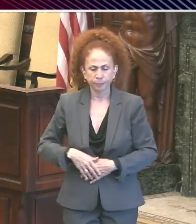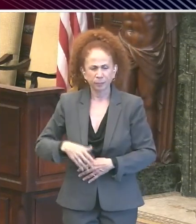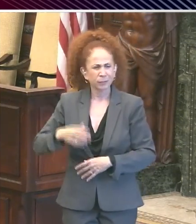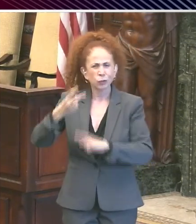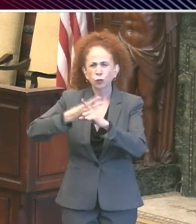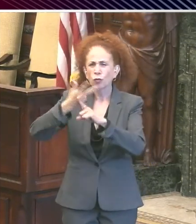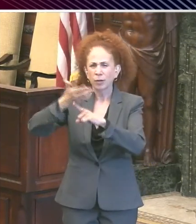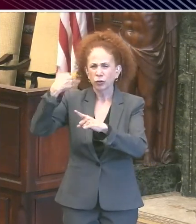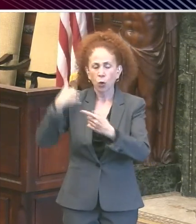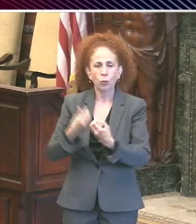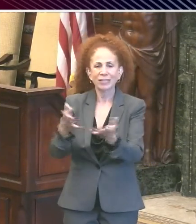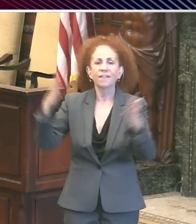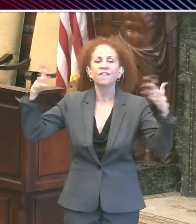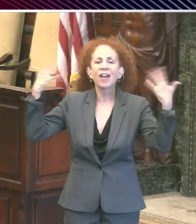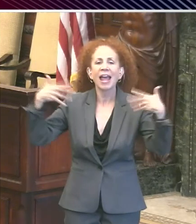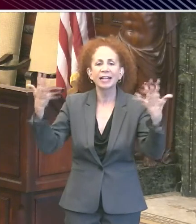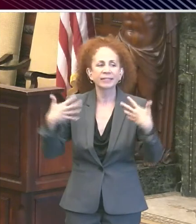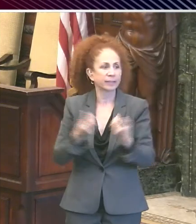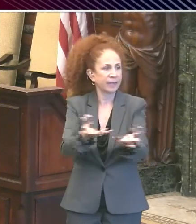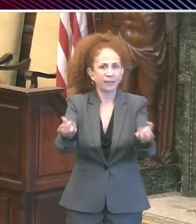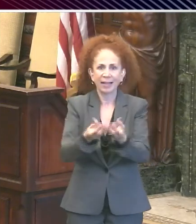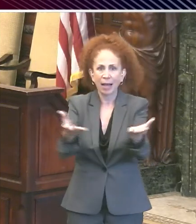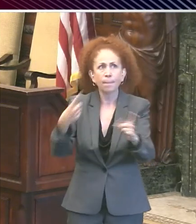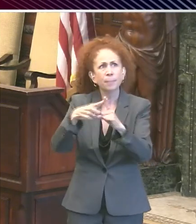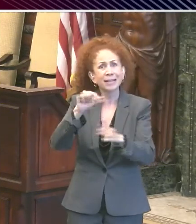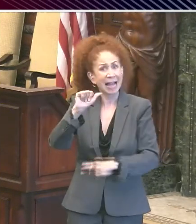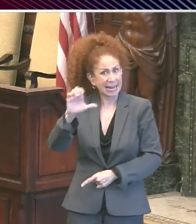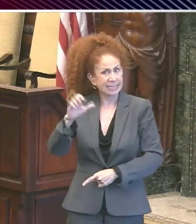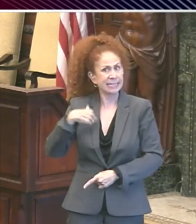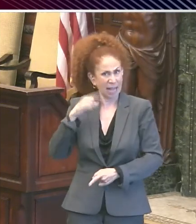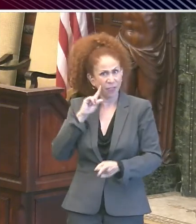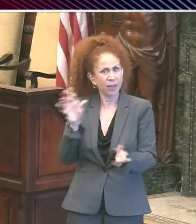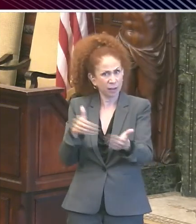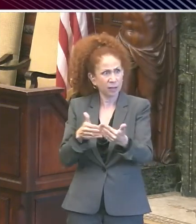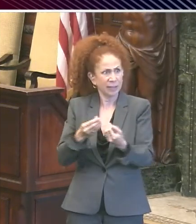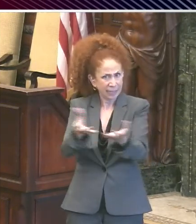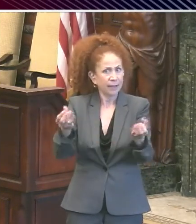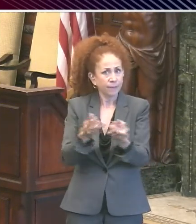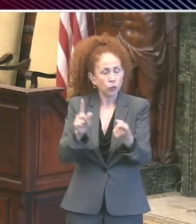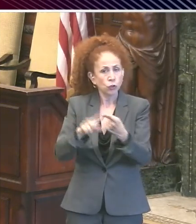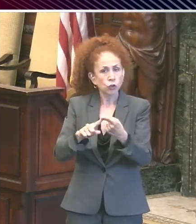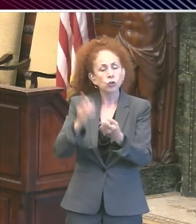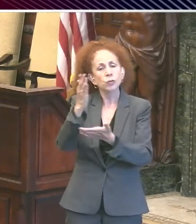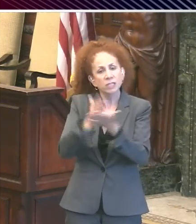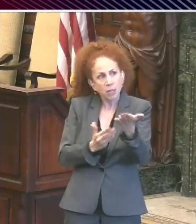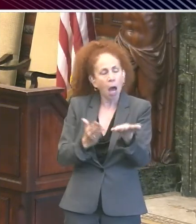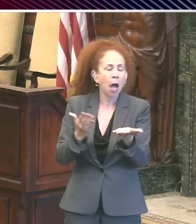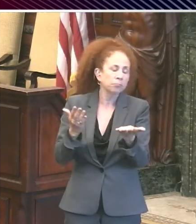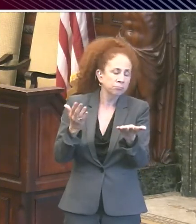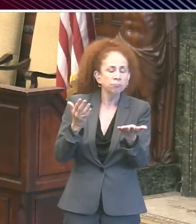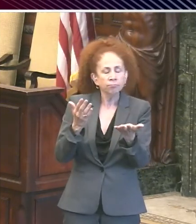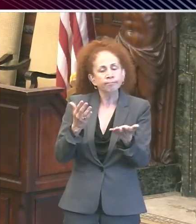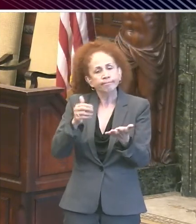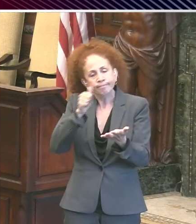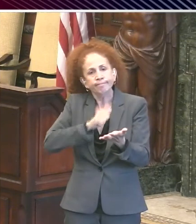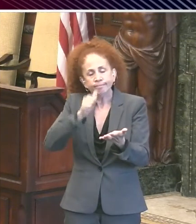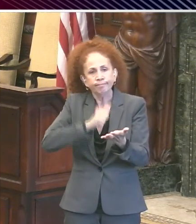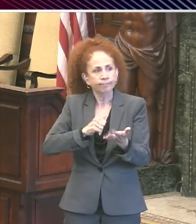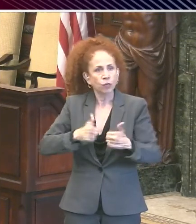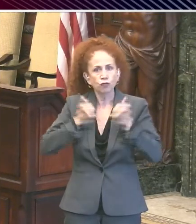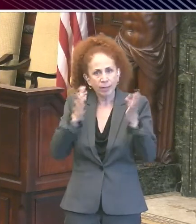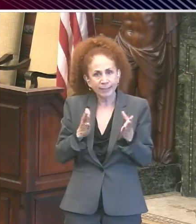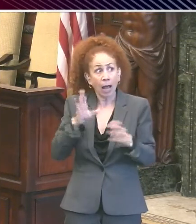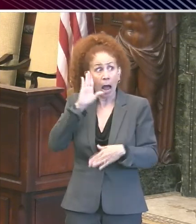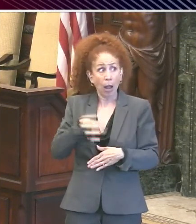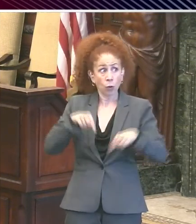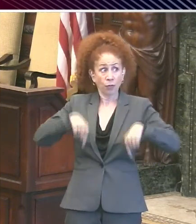was giving out fans and I believe air conditioners to some less fortunate residents. I know the